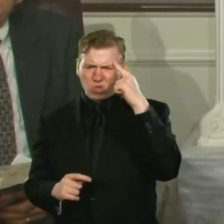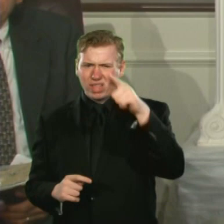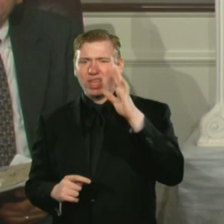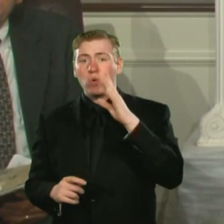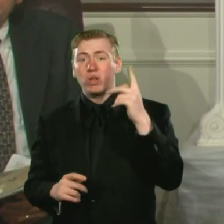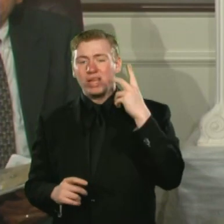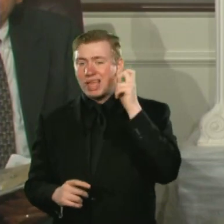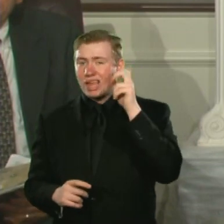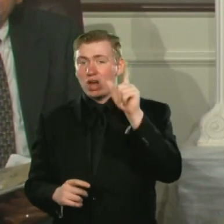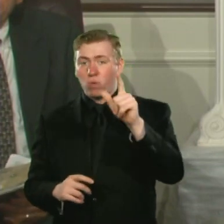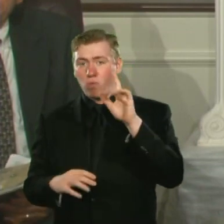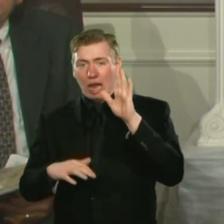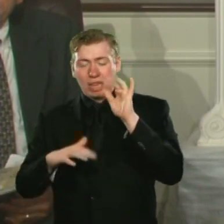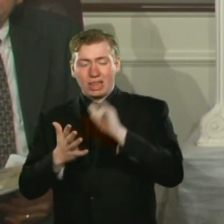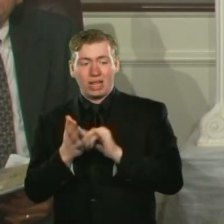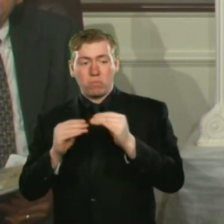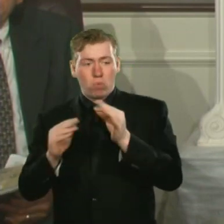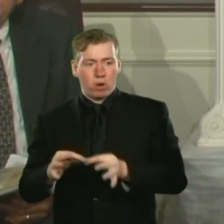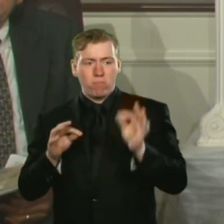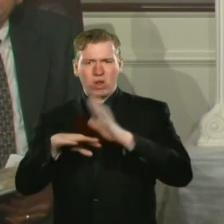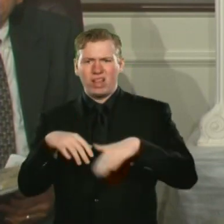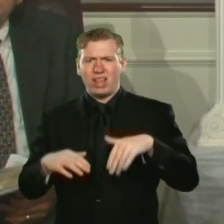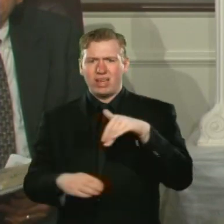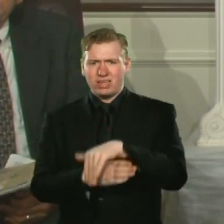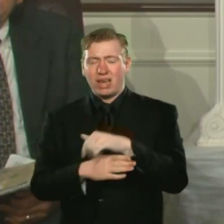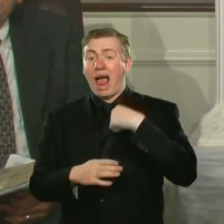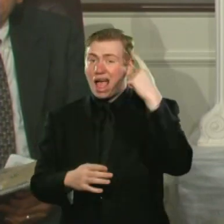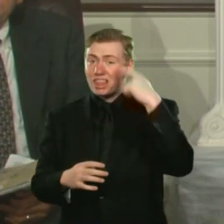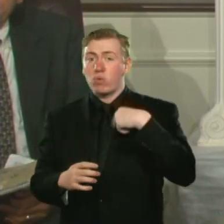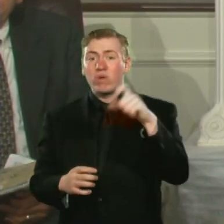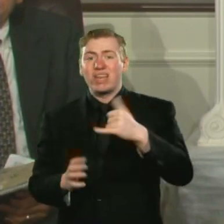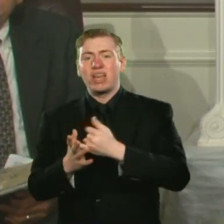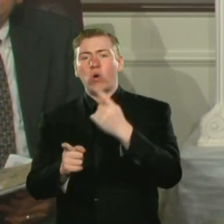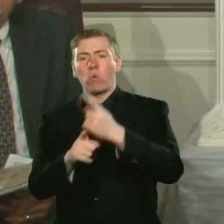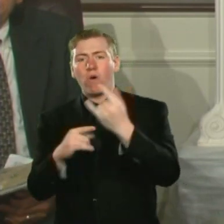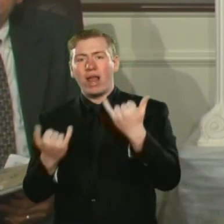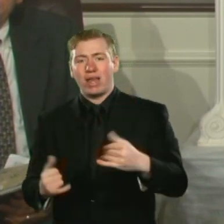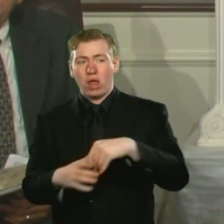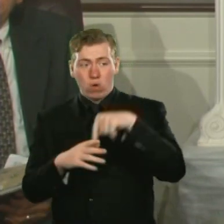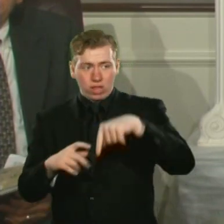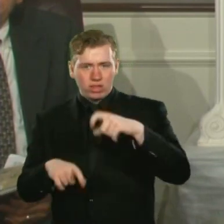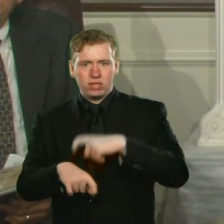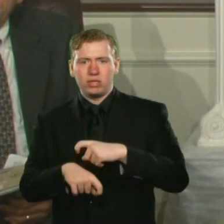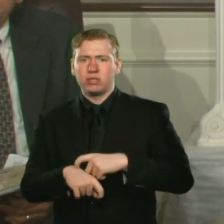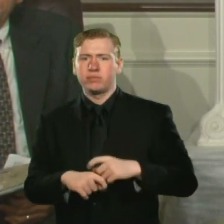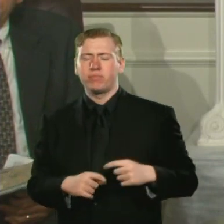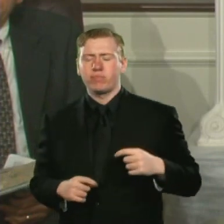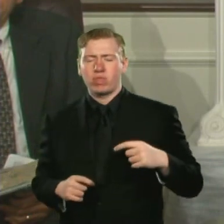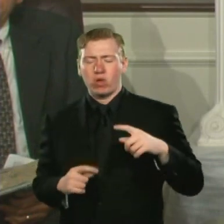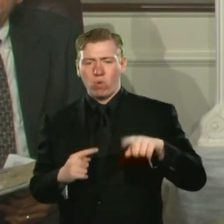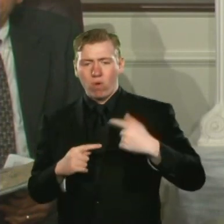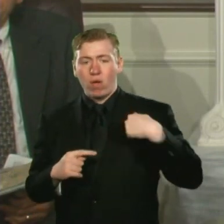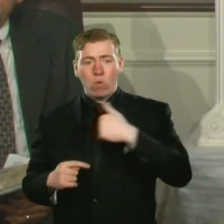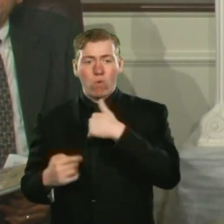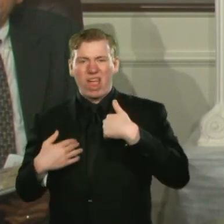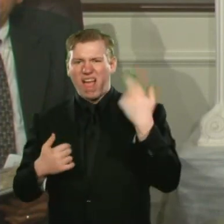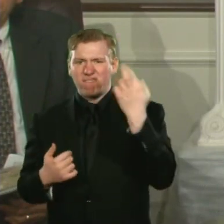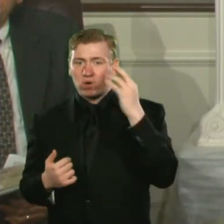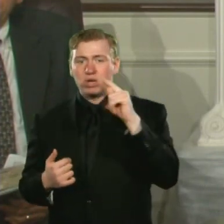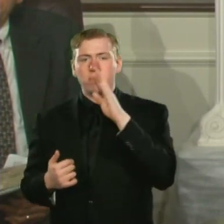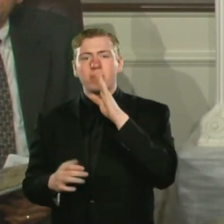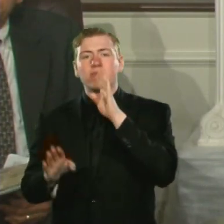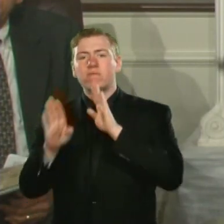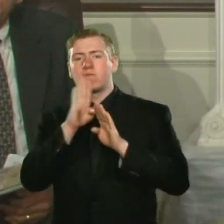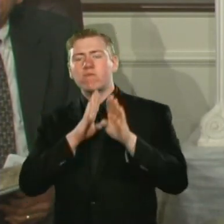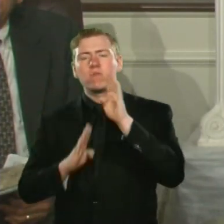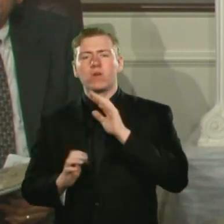more important than tonight. I think we need it. I think we need it right now in this time when we have reasons to be